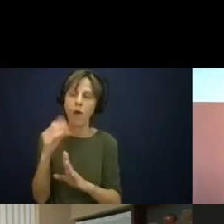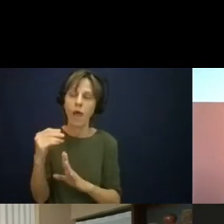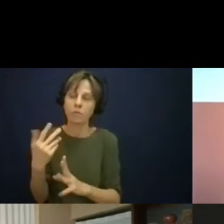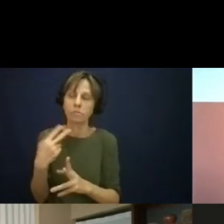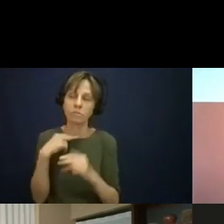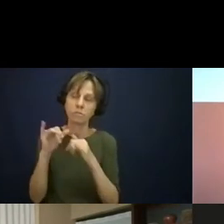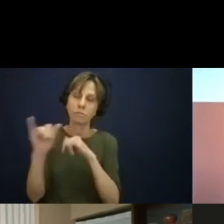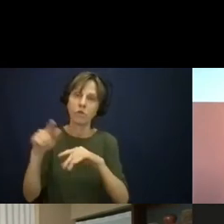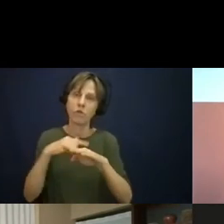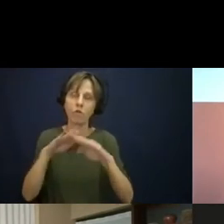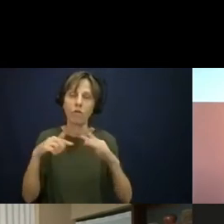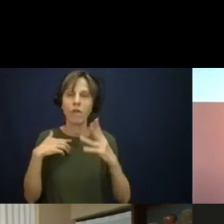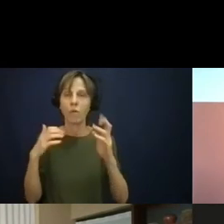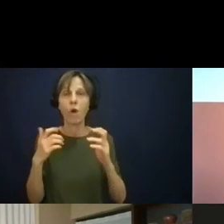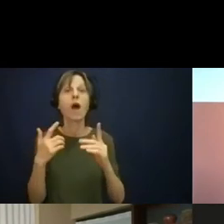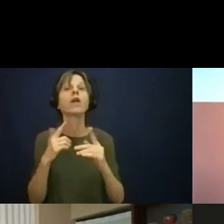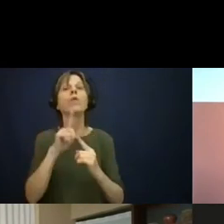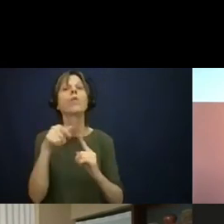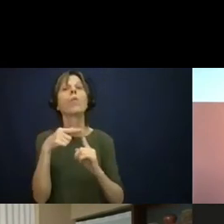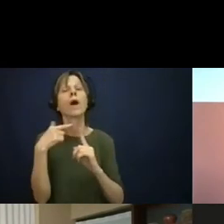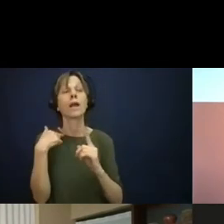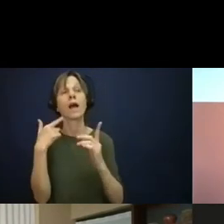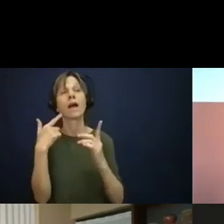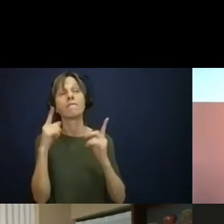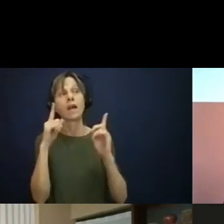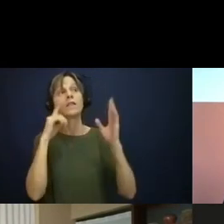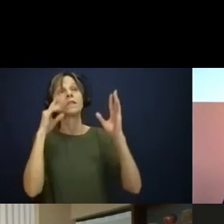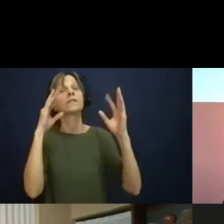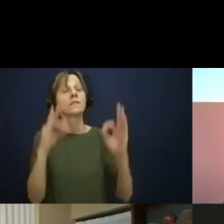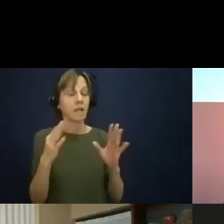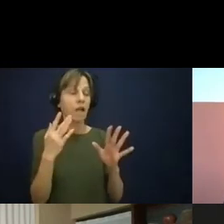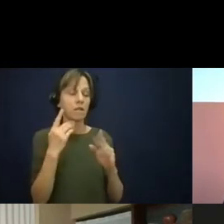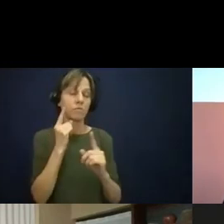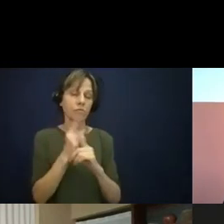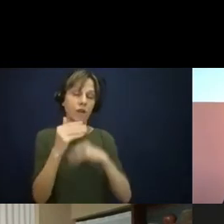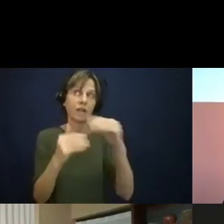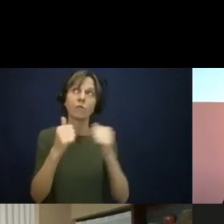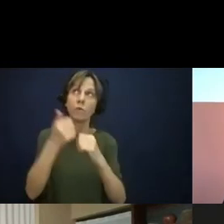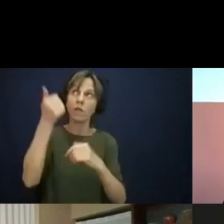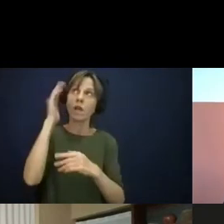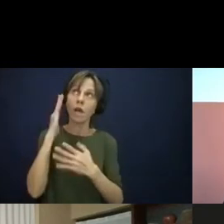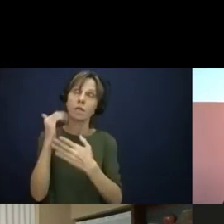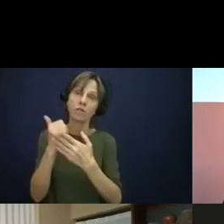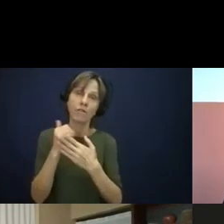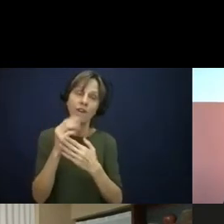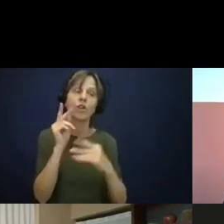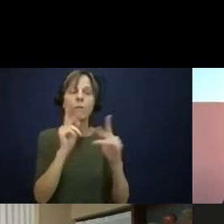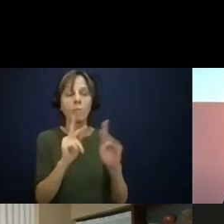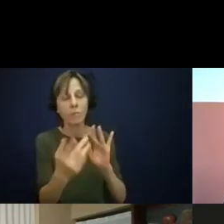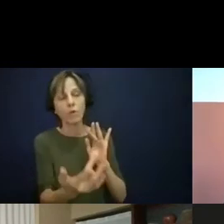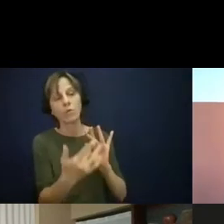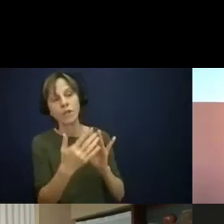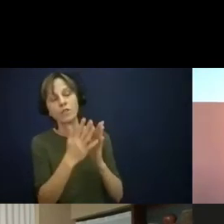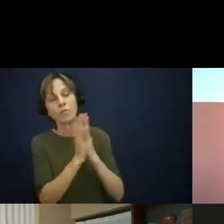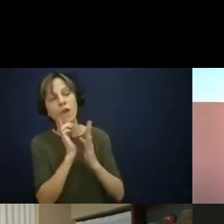get my act together with God's intervention, and folks constantly reaching out and praying for me, I decided to make a